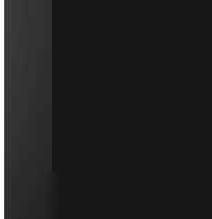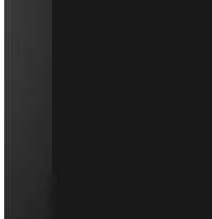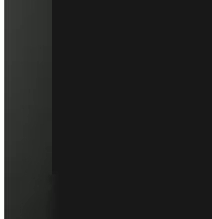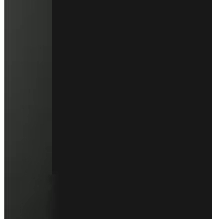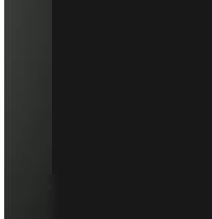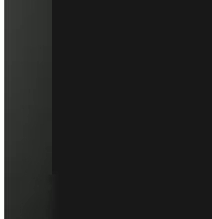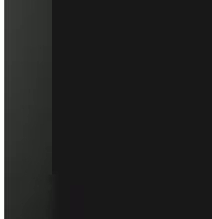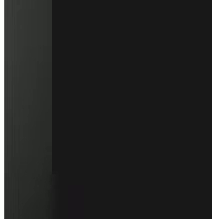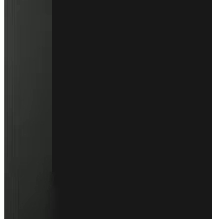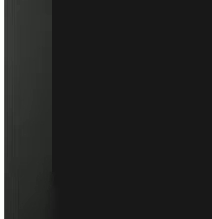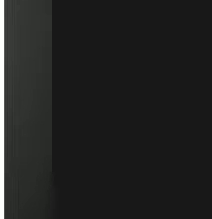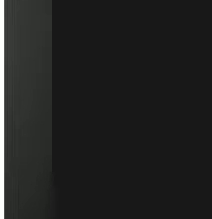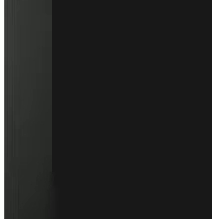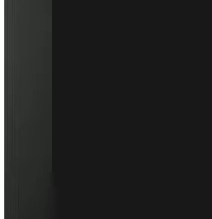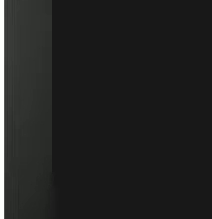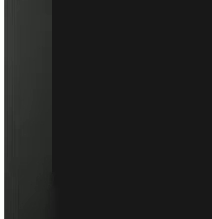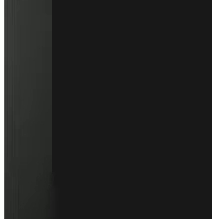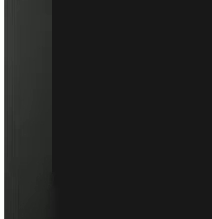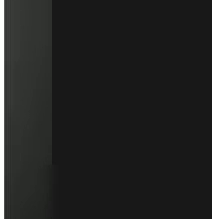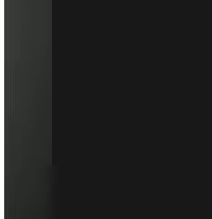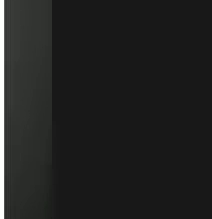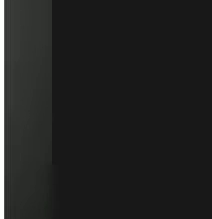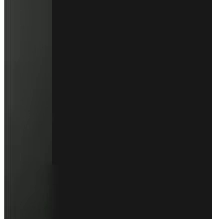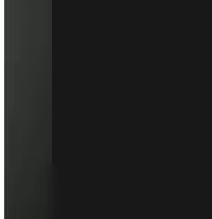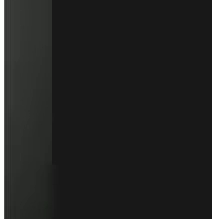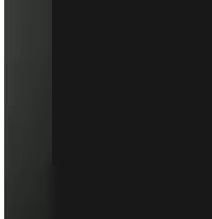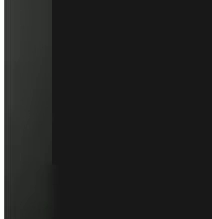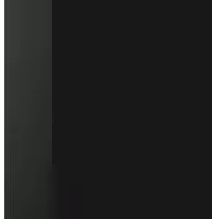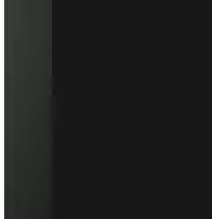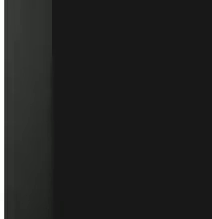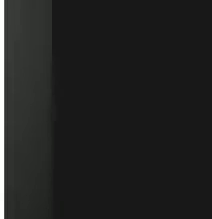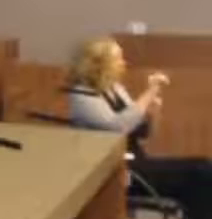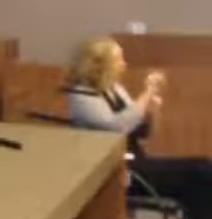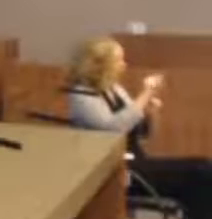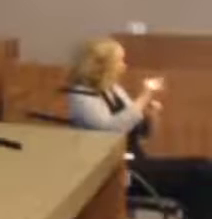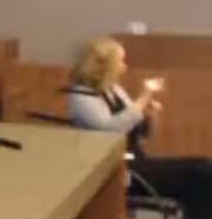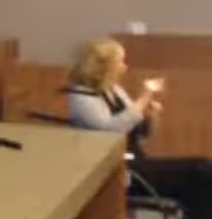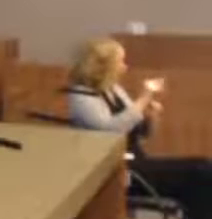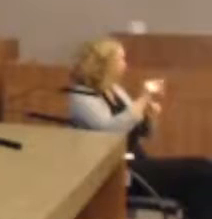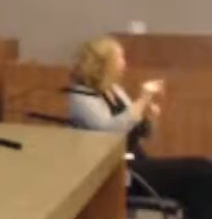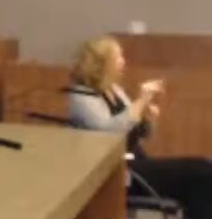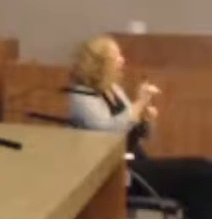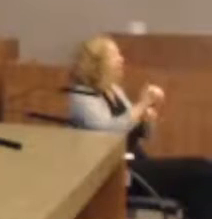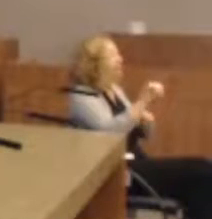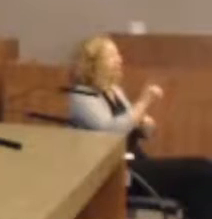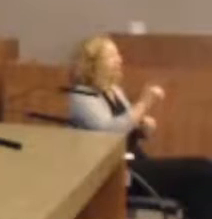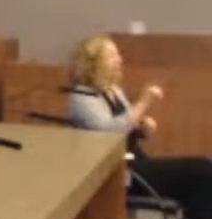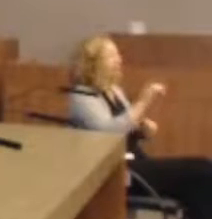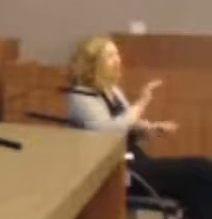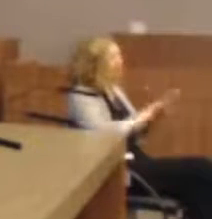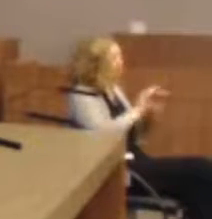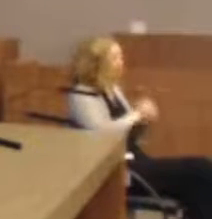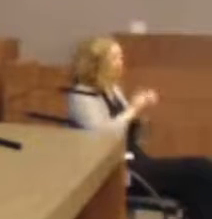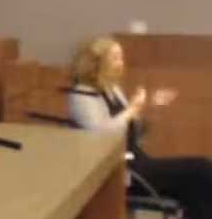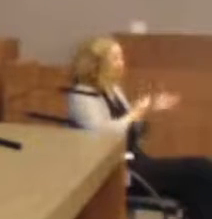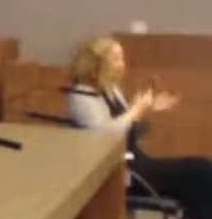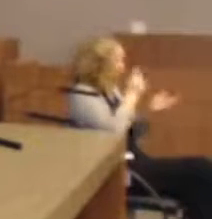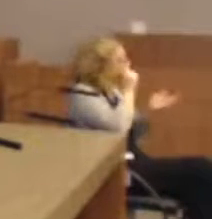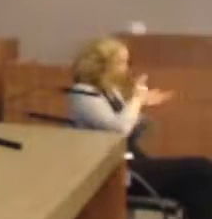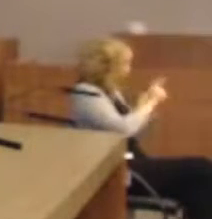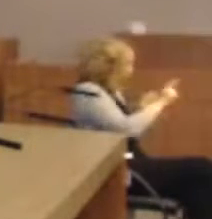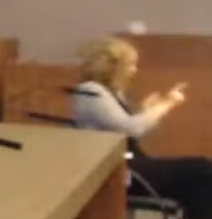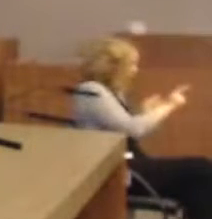It also causes trauma bonding. So this is very interesting. So that same chemical that makes you fall in love with the love of your